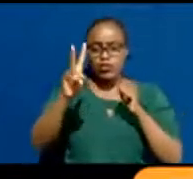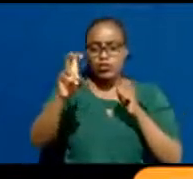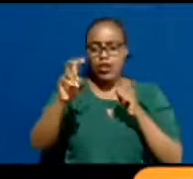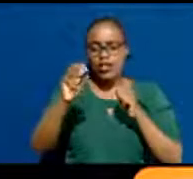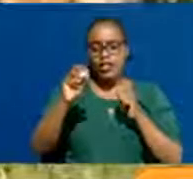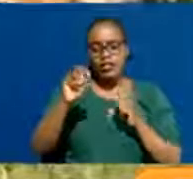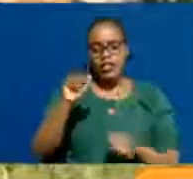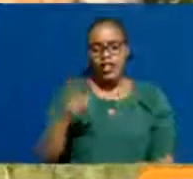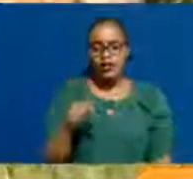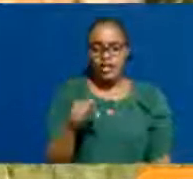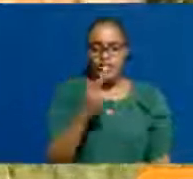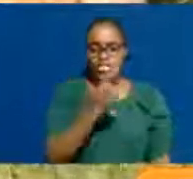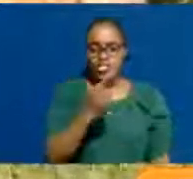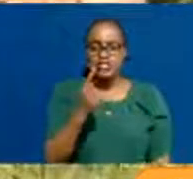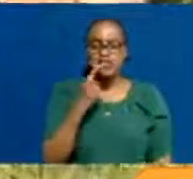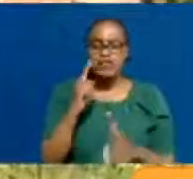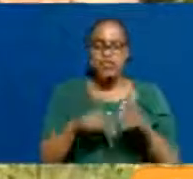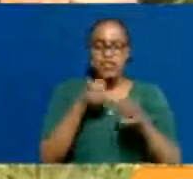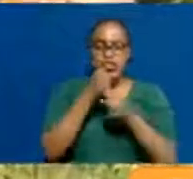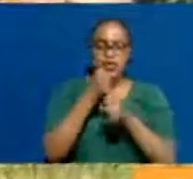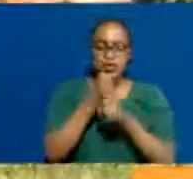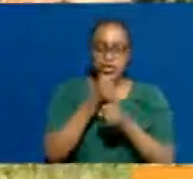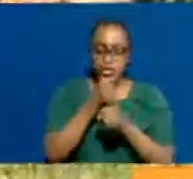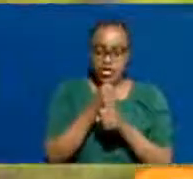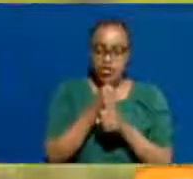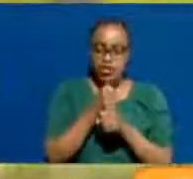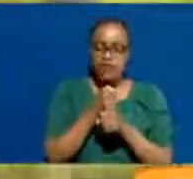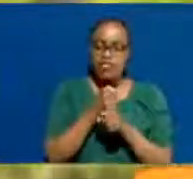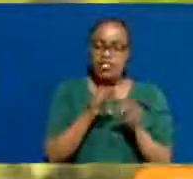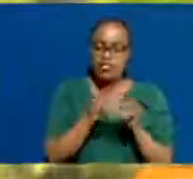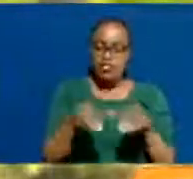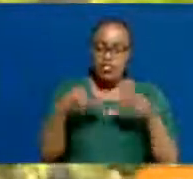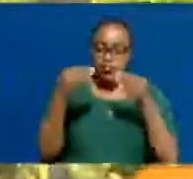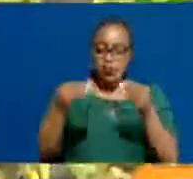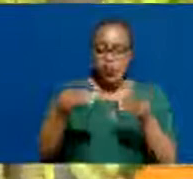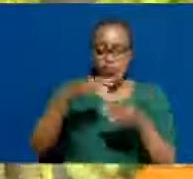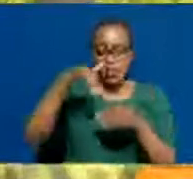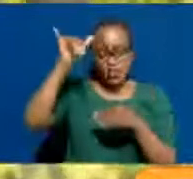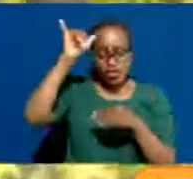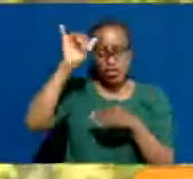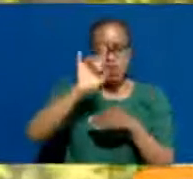Kenya shillings. He says the ultimate plan is to provide cows to all his